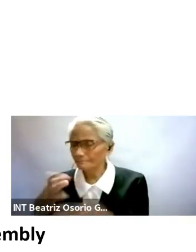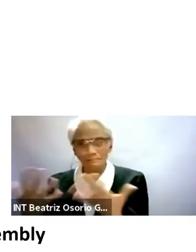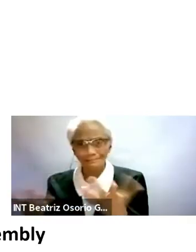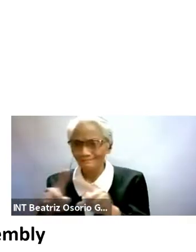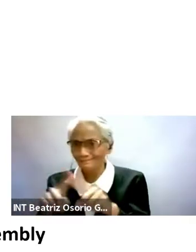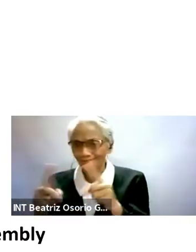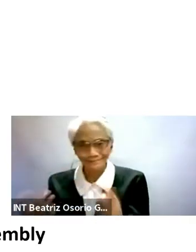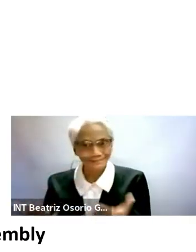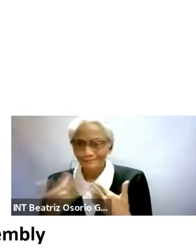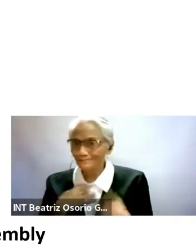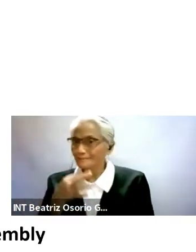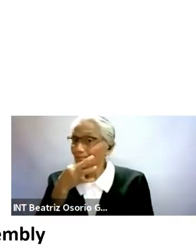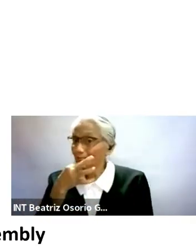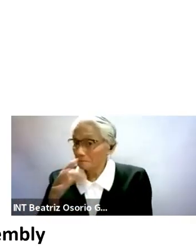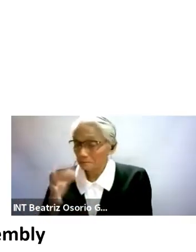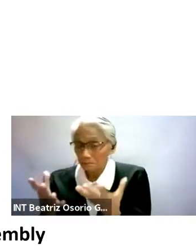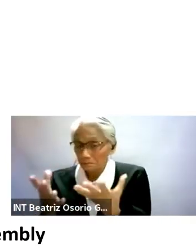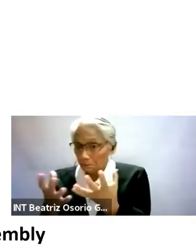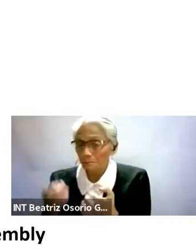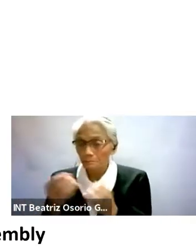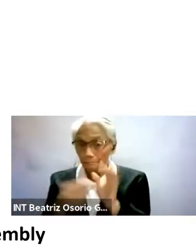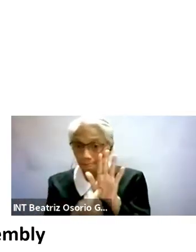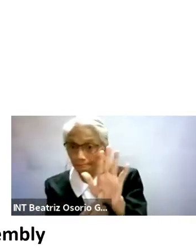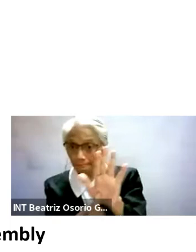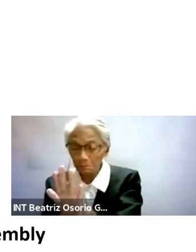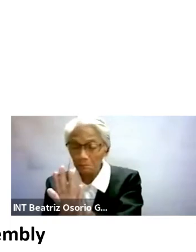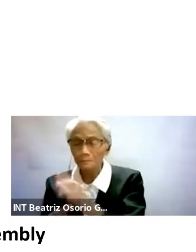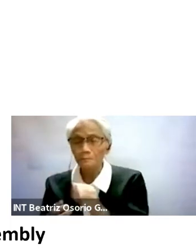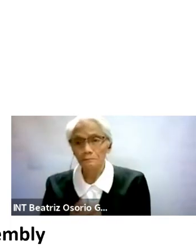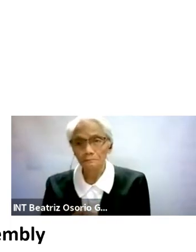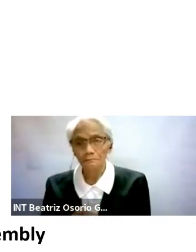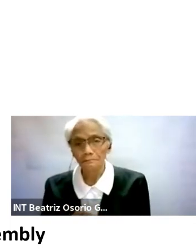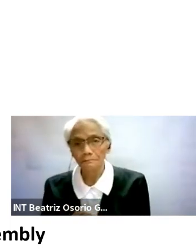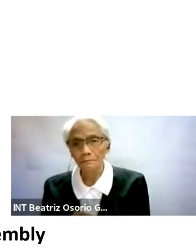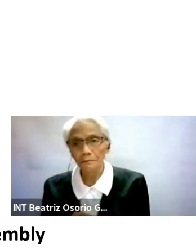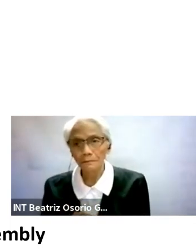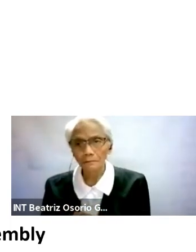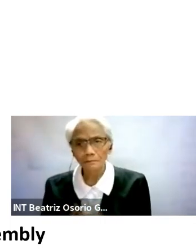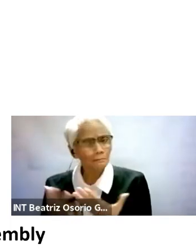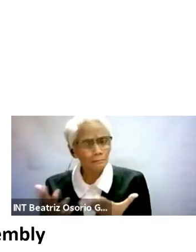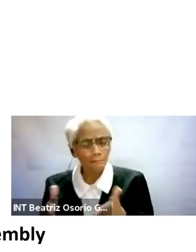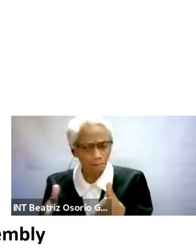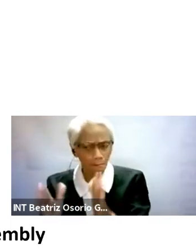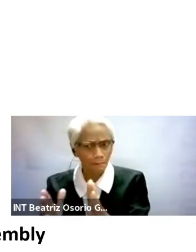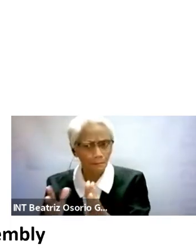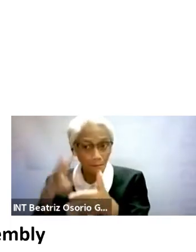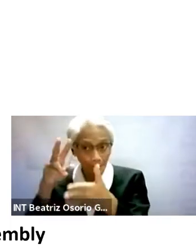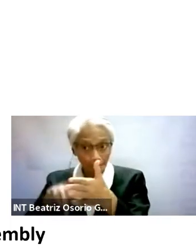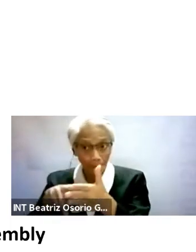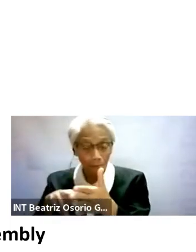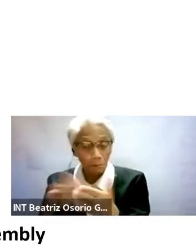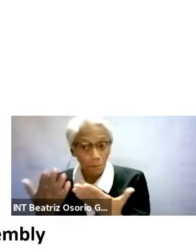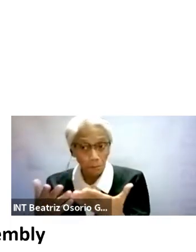favorite line, which I would like to share with you, relates to the best interests argument. And let me read parts of